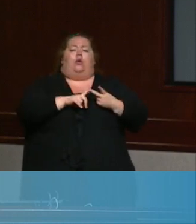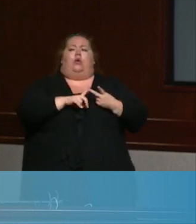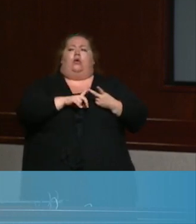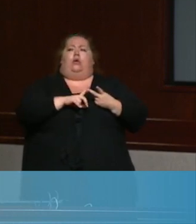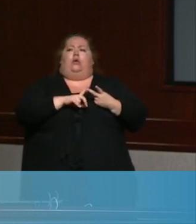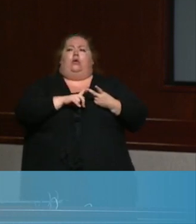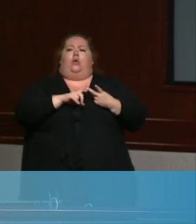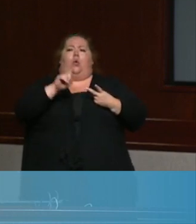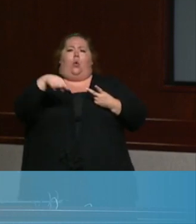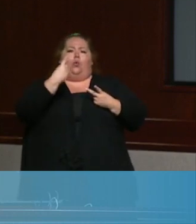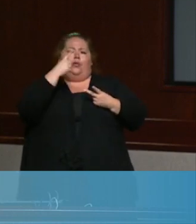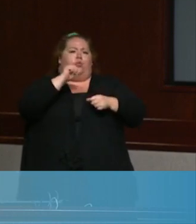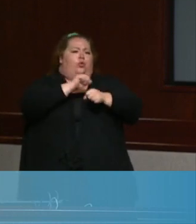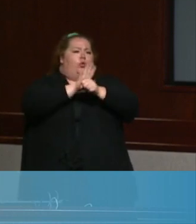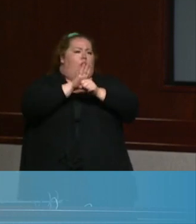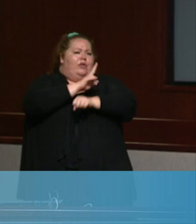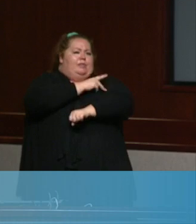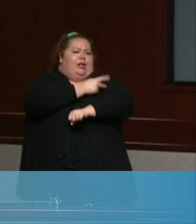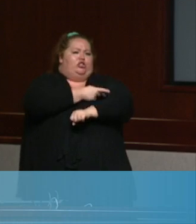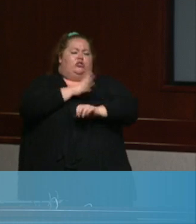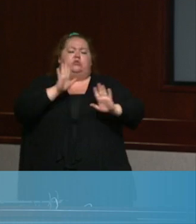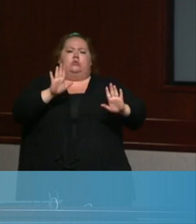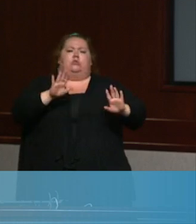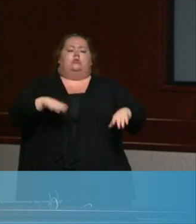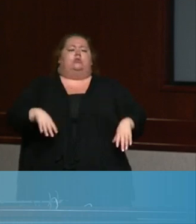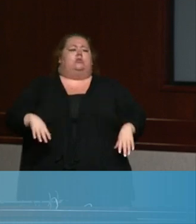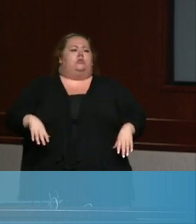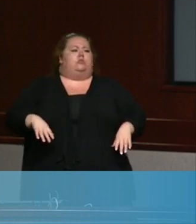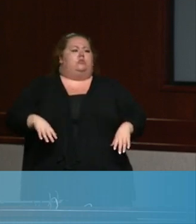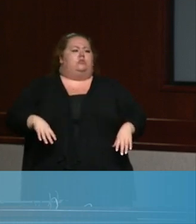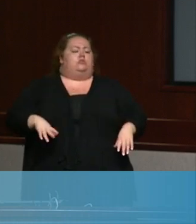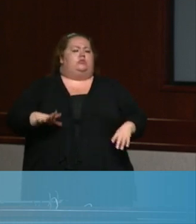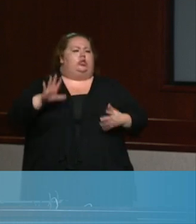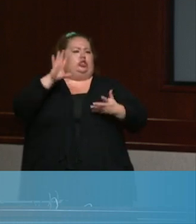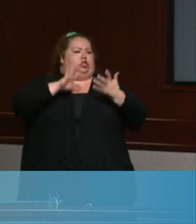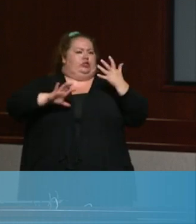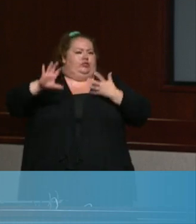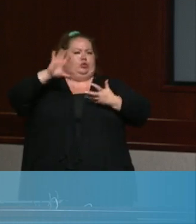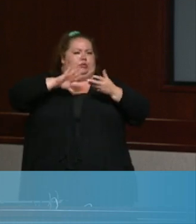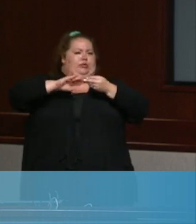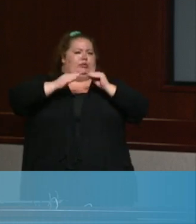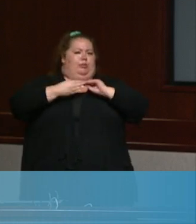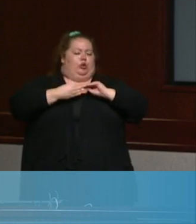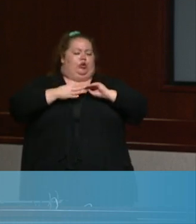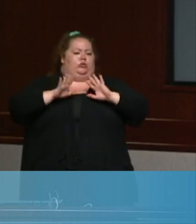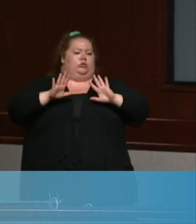into ICU beds? So, Mike, I think there may be some confusion around the numbers.